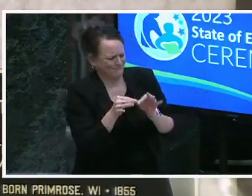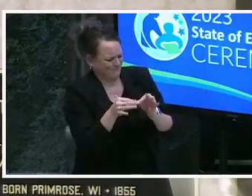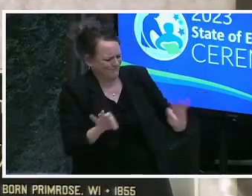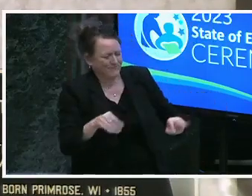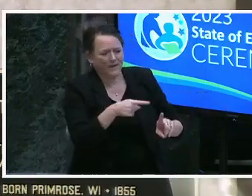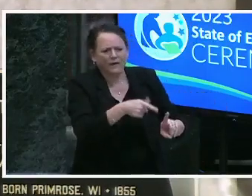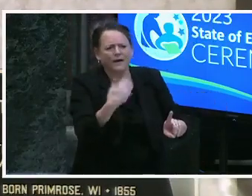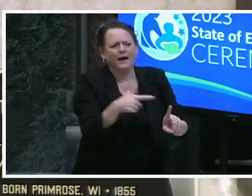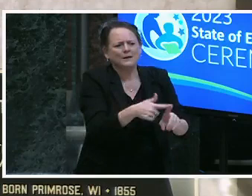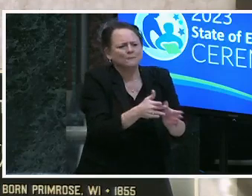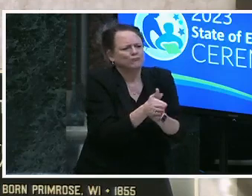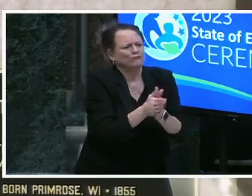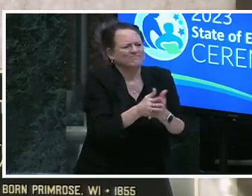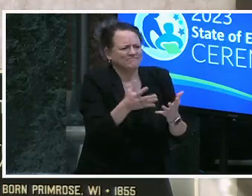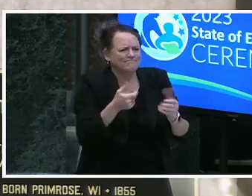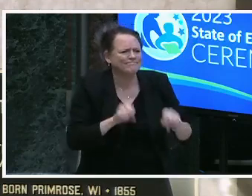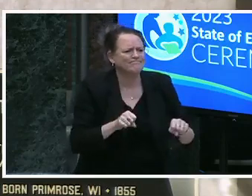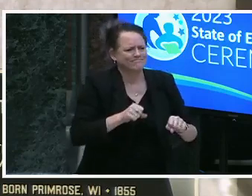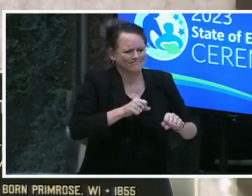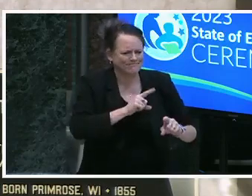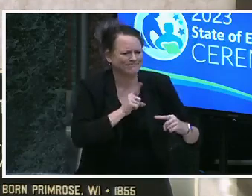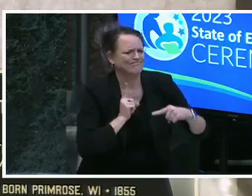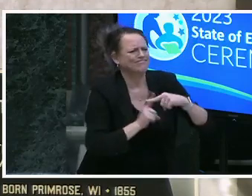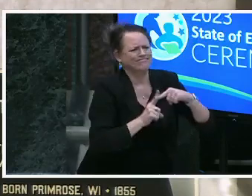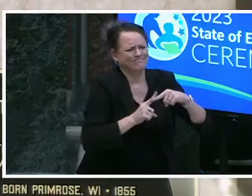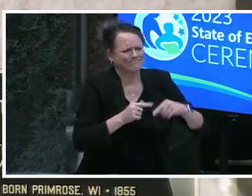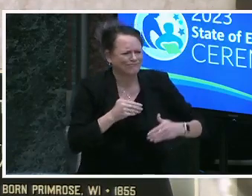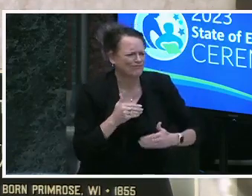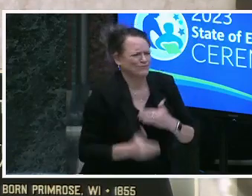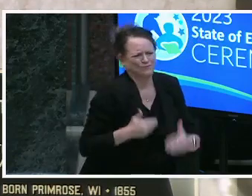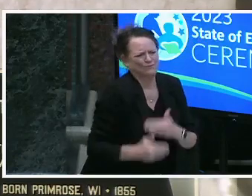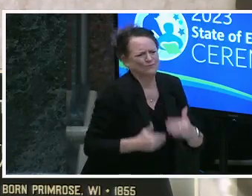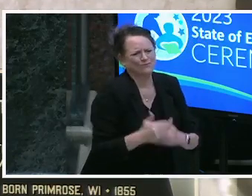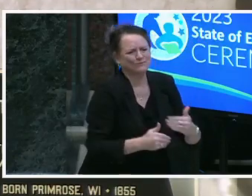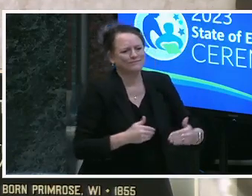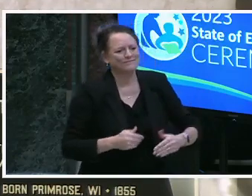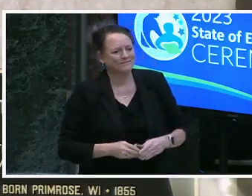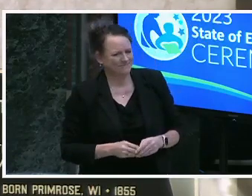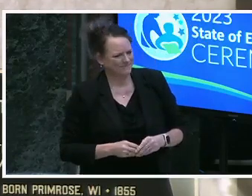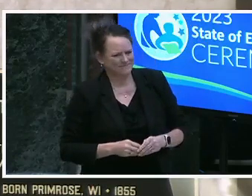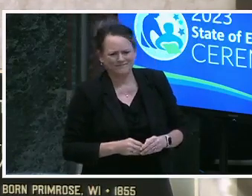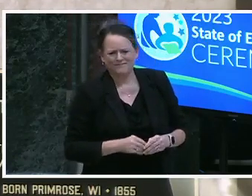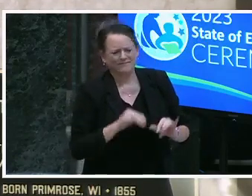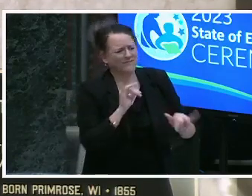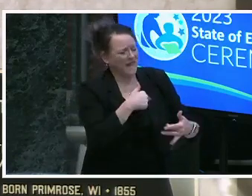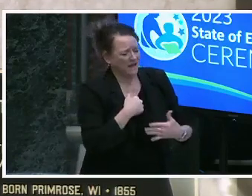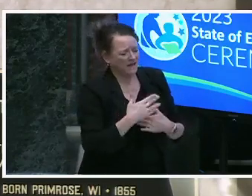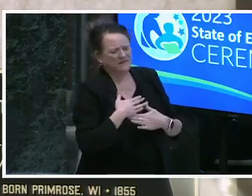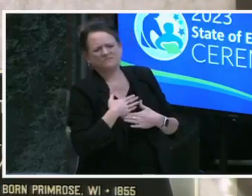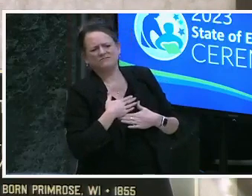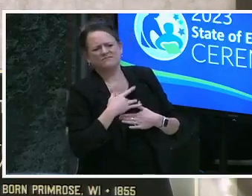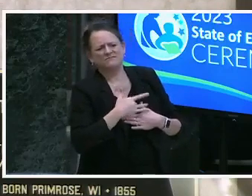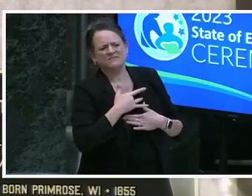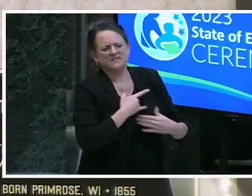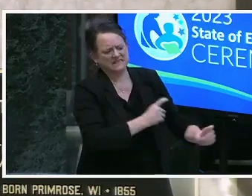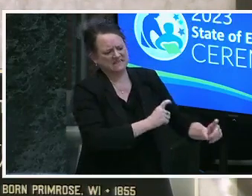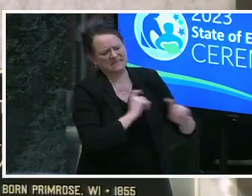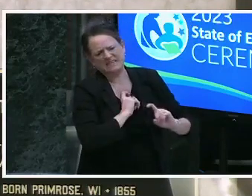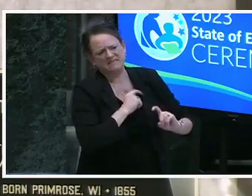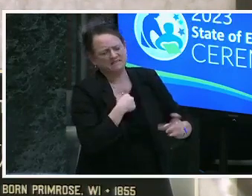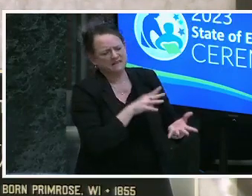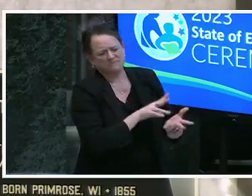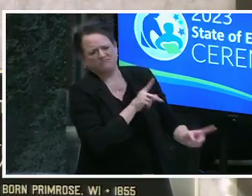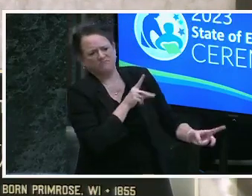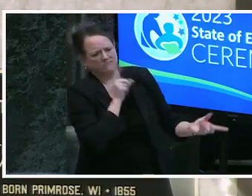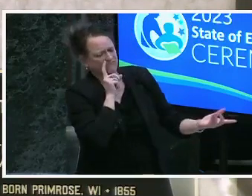forward. What a gift to witness. Today, she is blossoming into